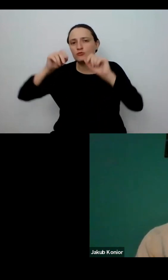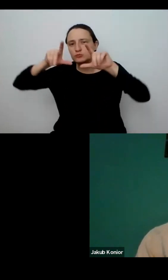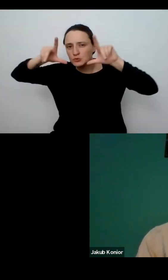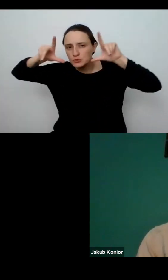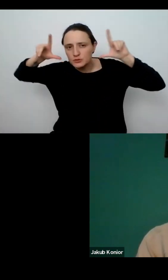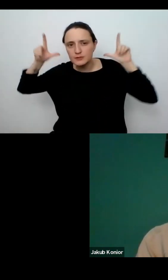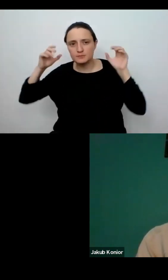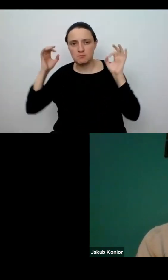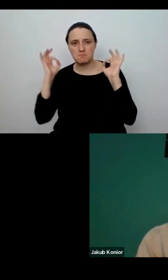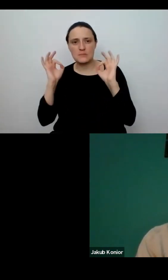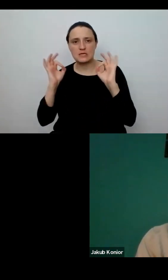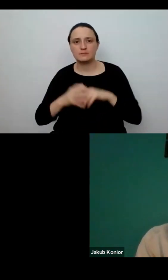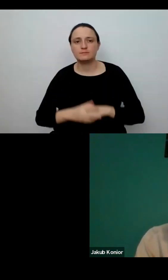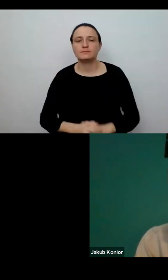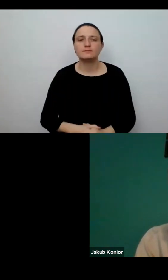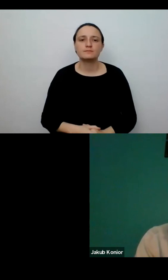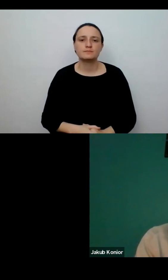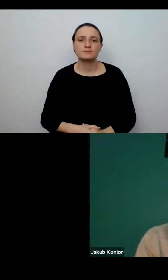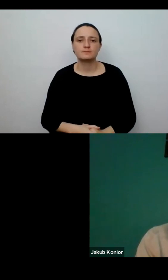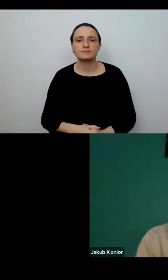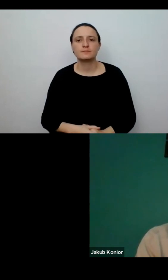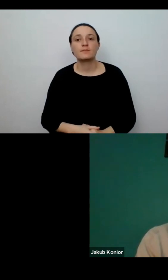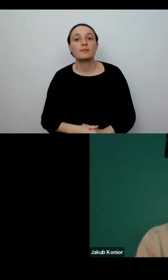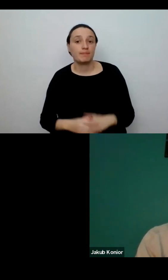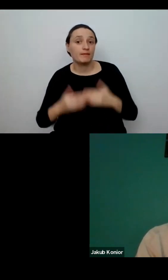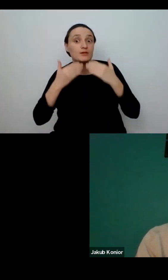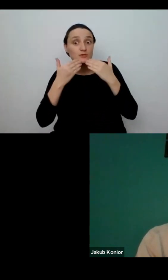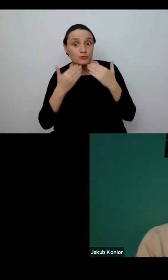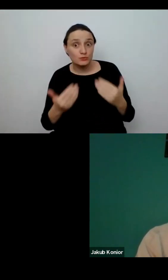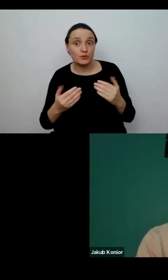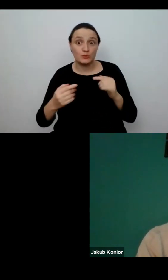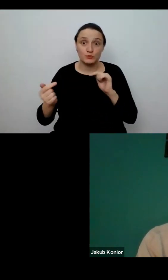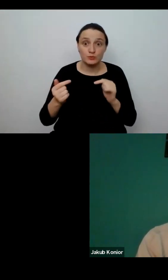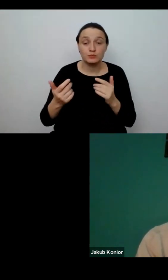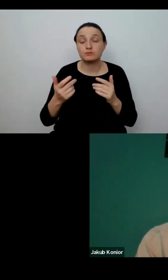answer. And another question from Piotr Nowak.